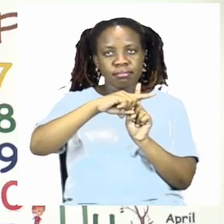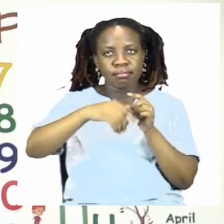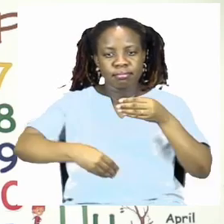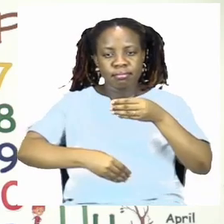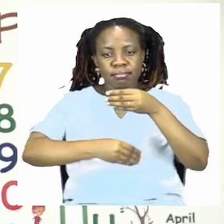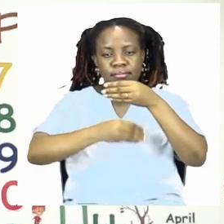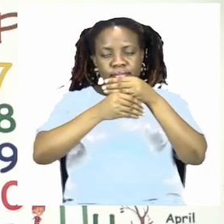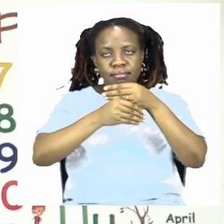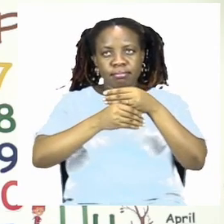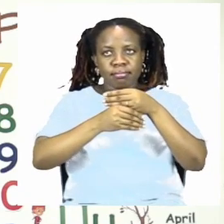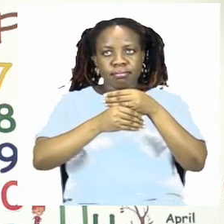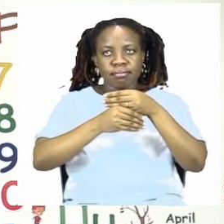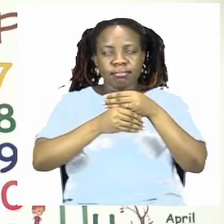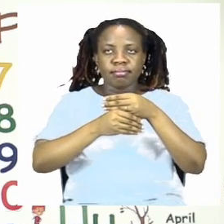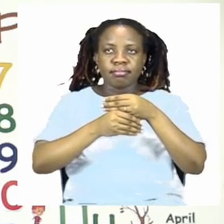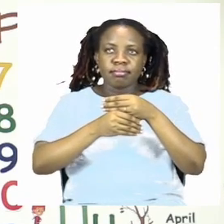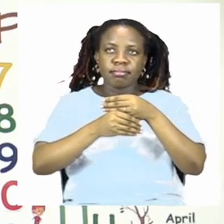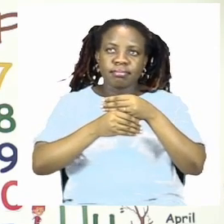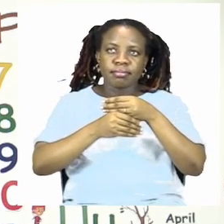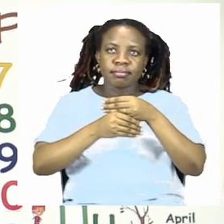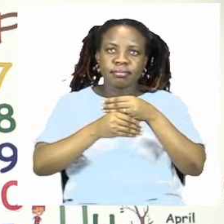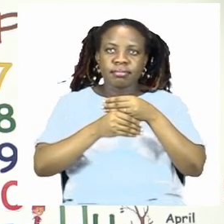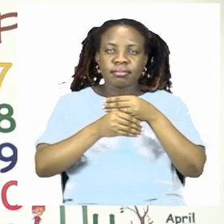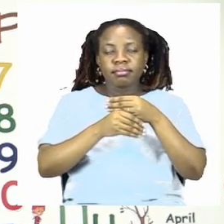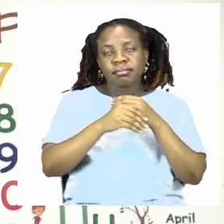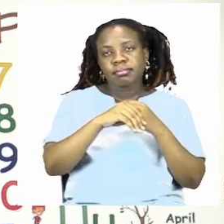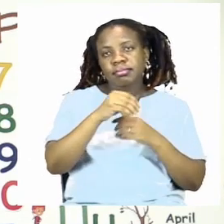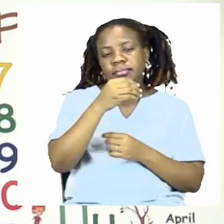is a plus sum. So the first number is